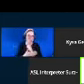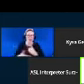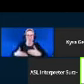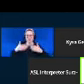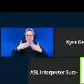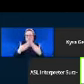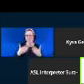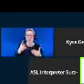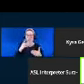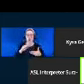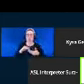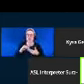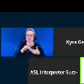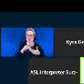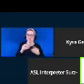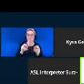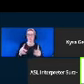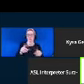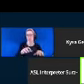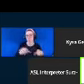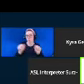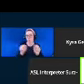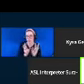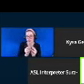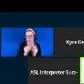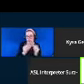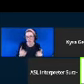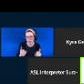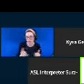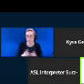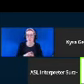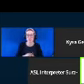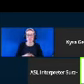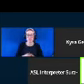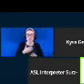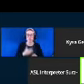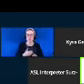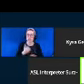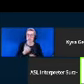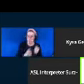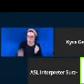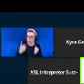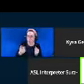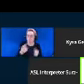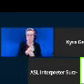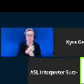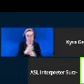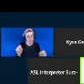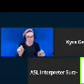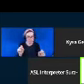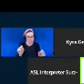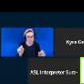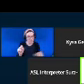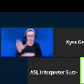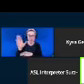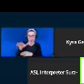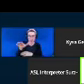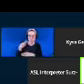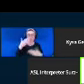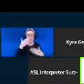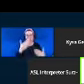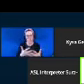for the collaboration, the opportunity to host the session here today, and we wish everyone a safe afternoon.